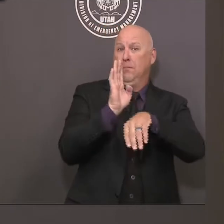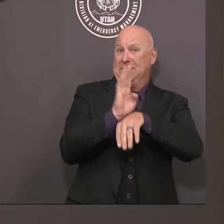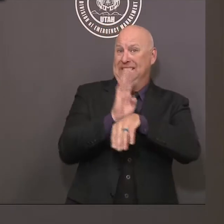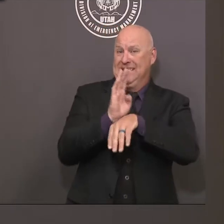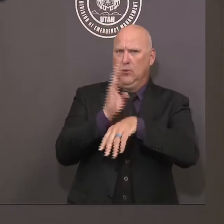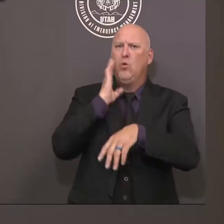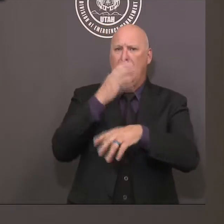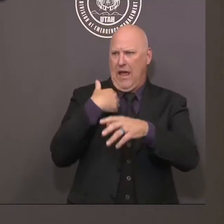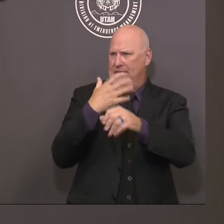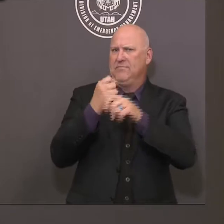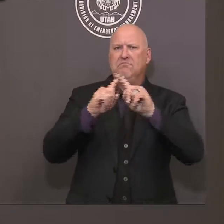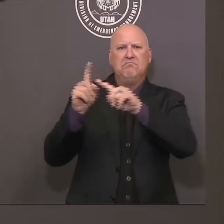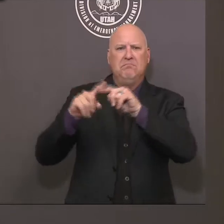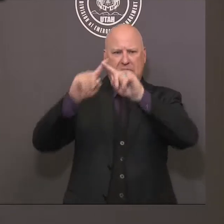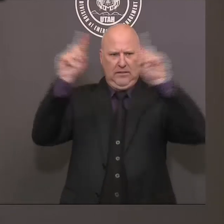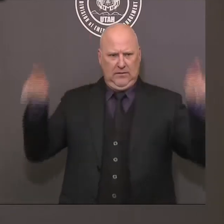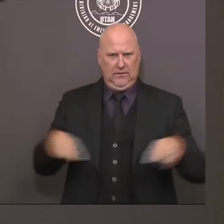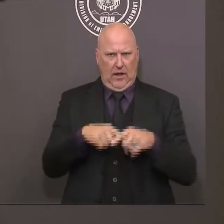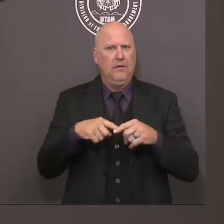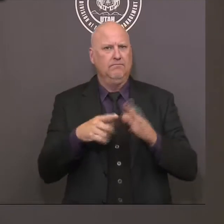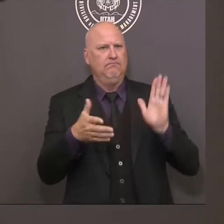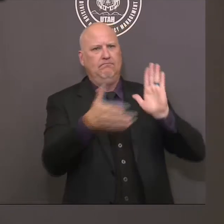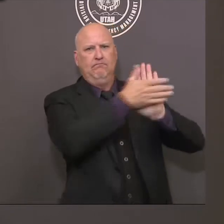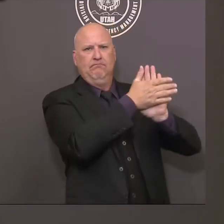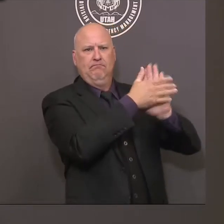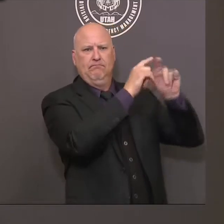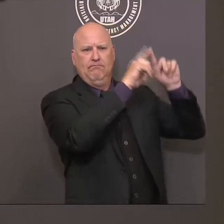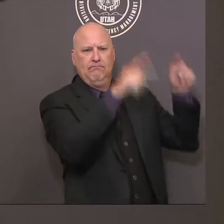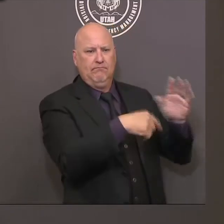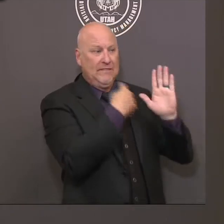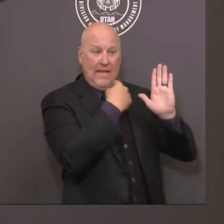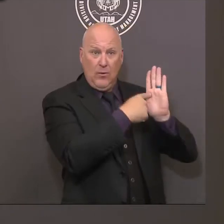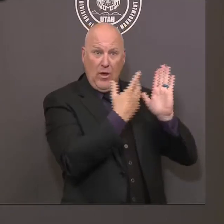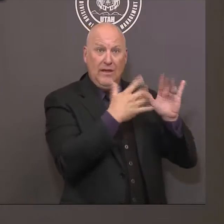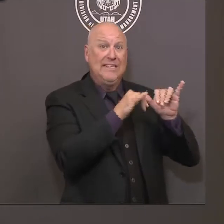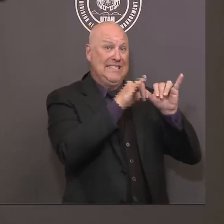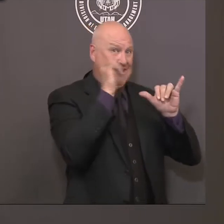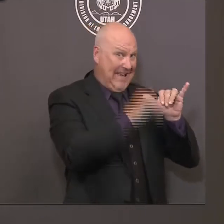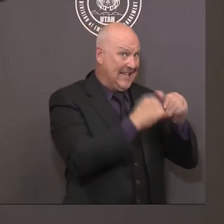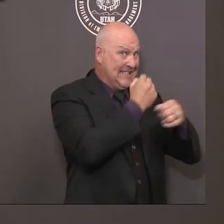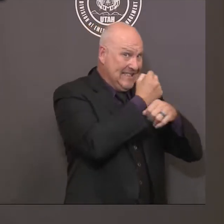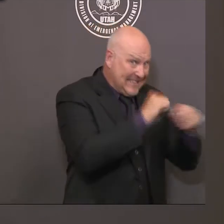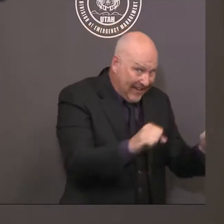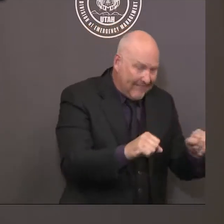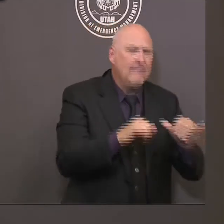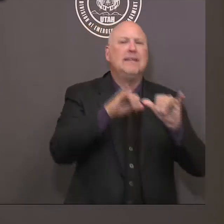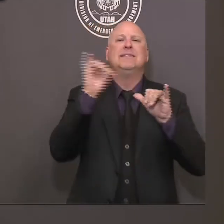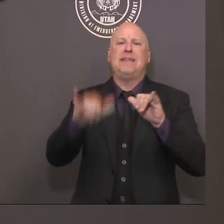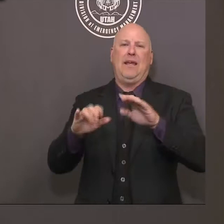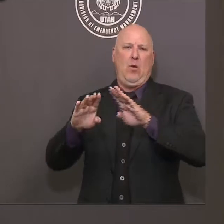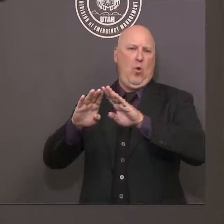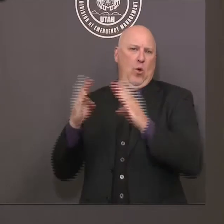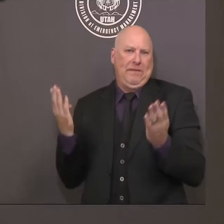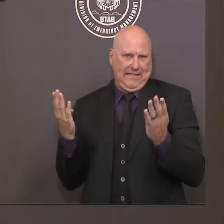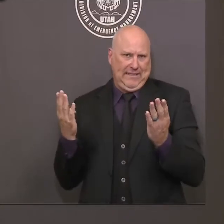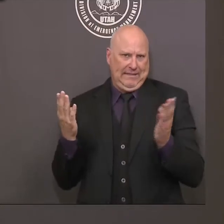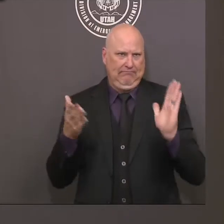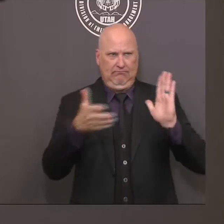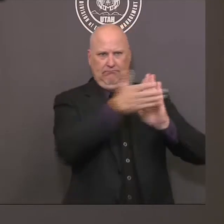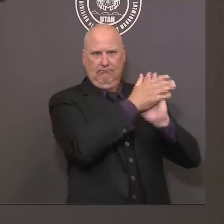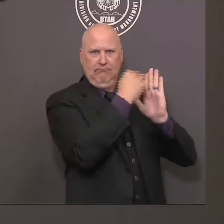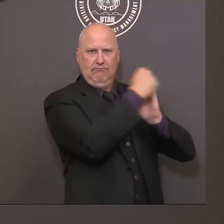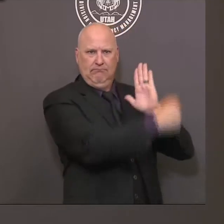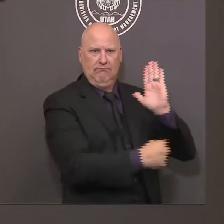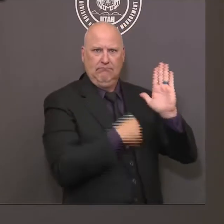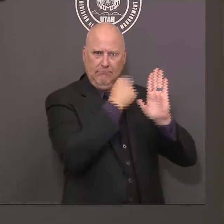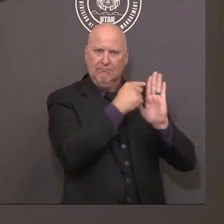that those businesses are following state health guidelines. The official Stay Safe to Stay Open website is launching